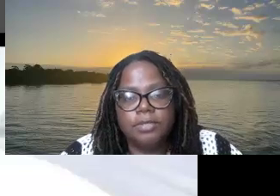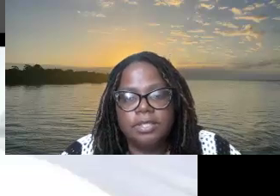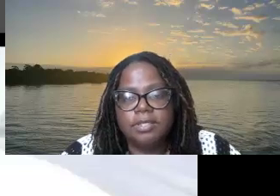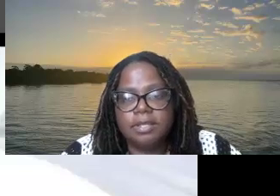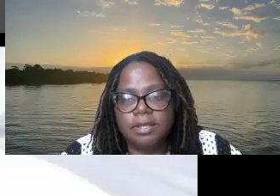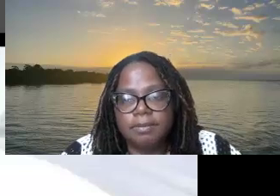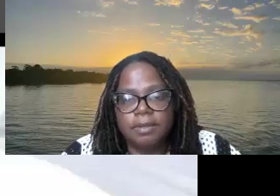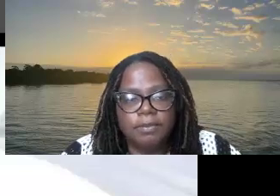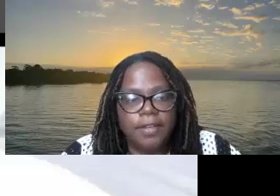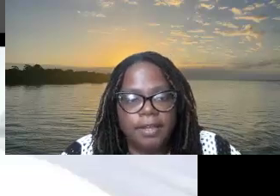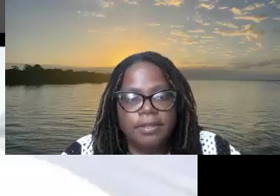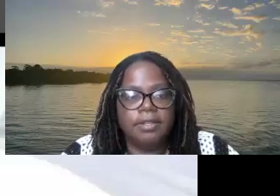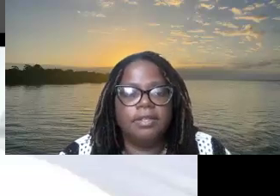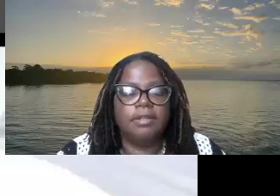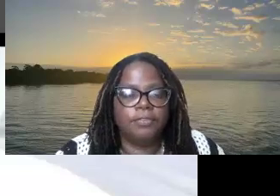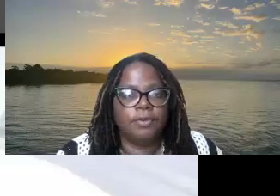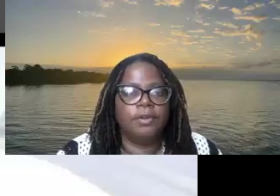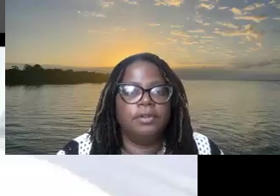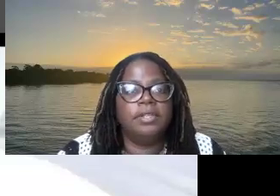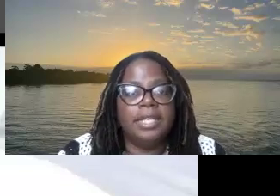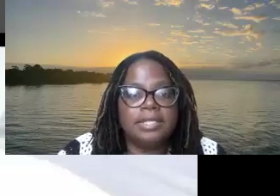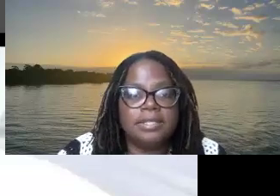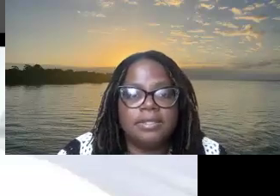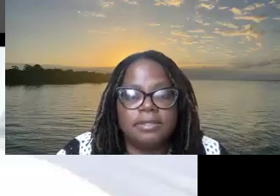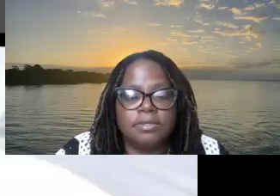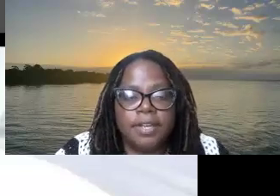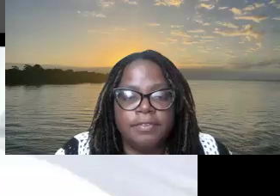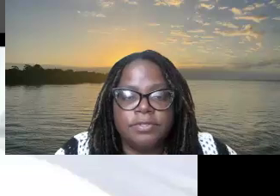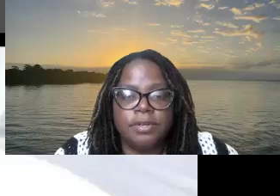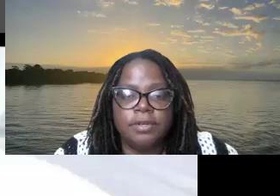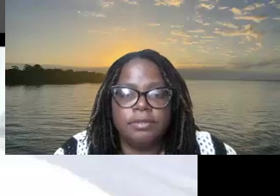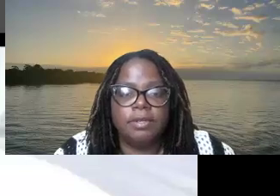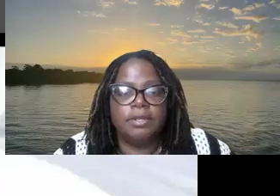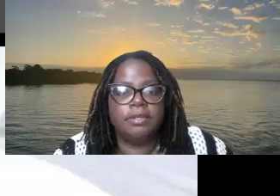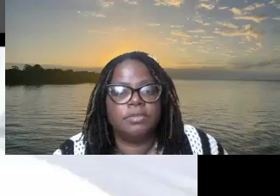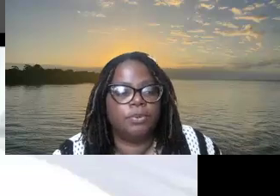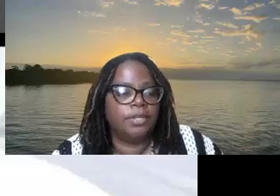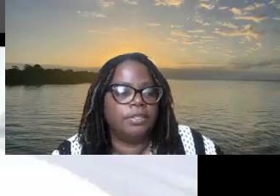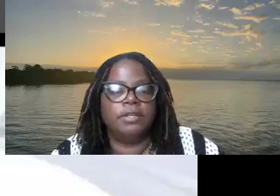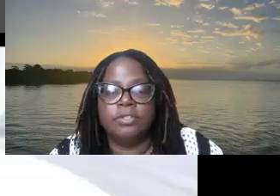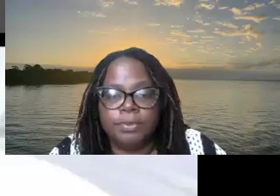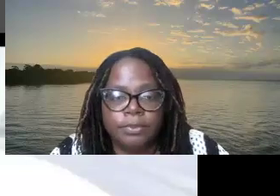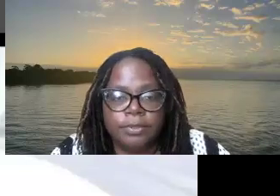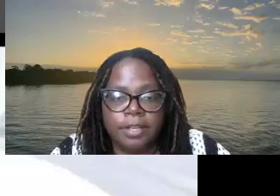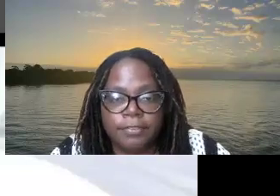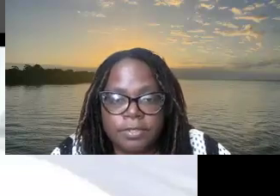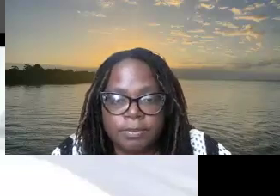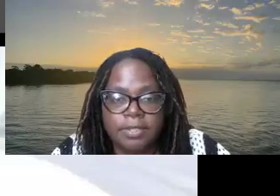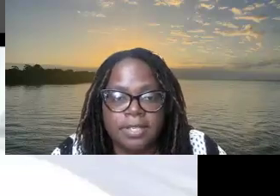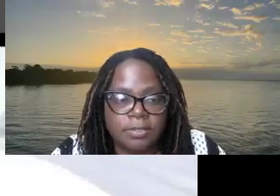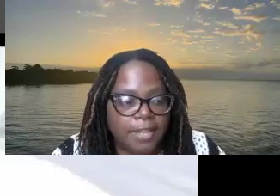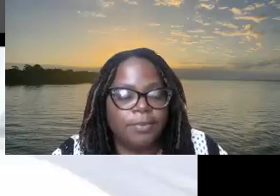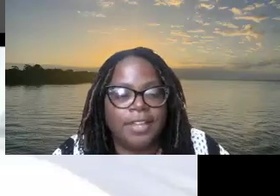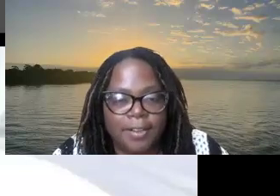Some of the opportunities that we've had for our clients, our survivors, are supporting their entrepreneurial